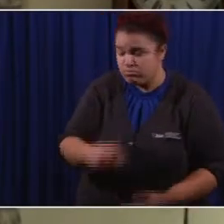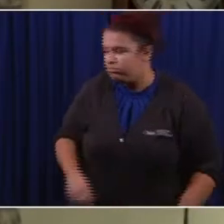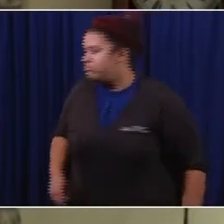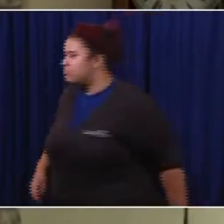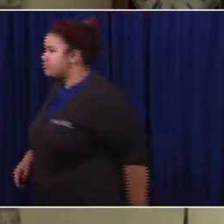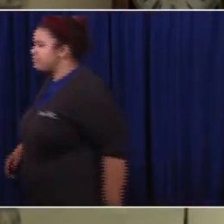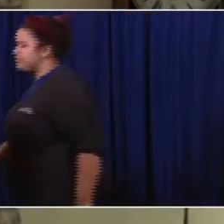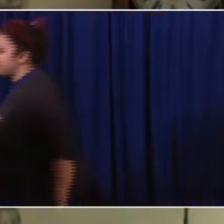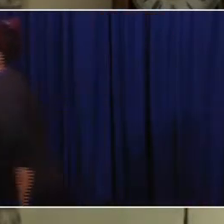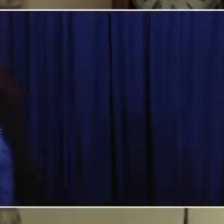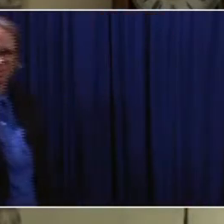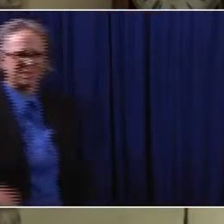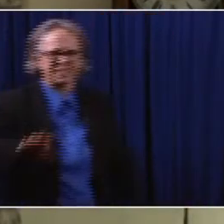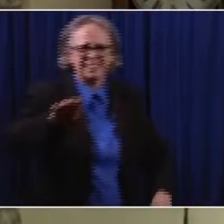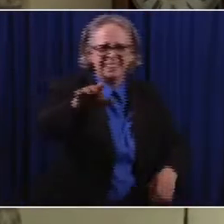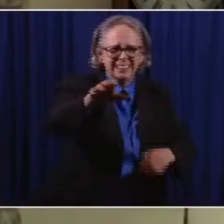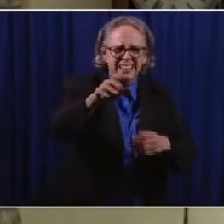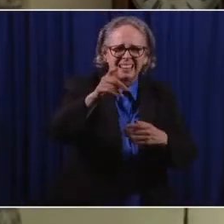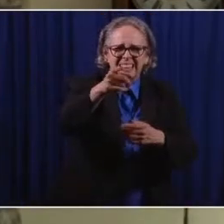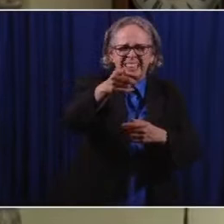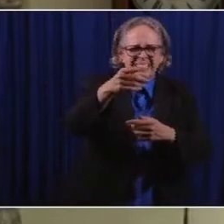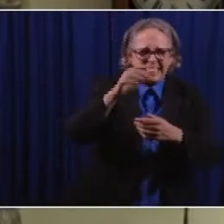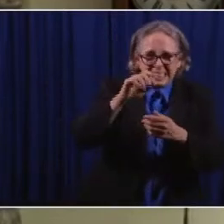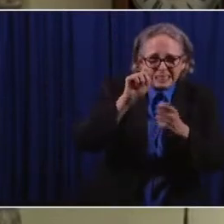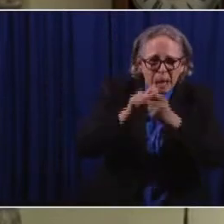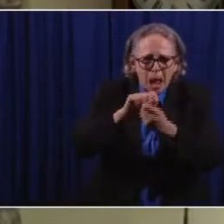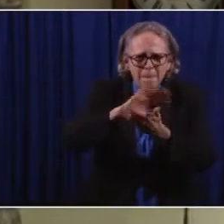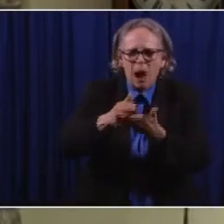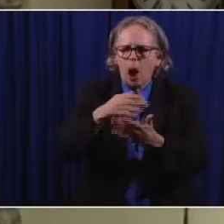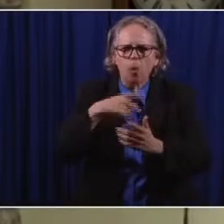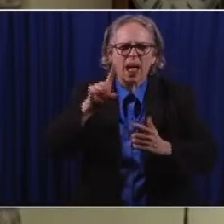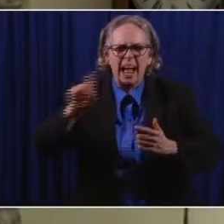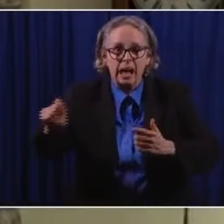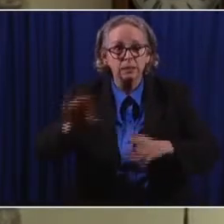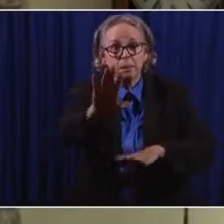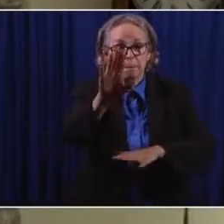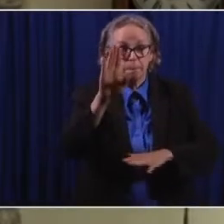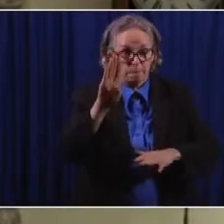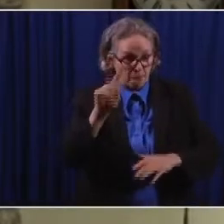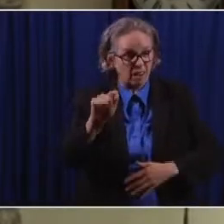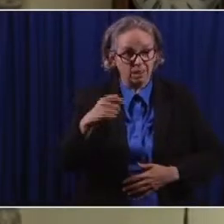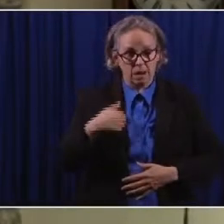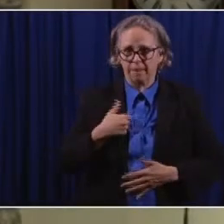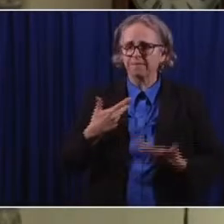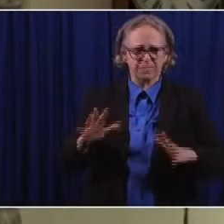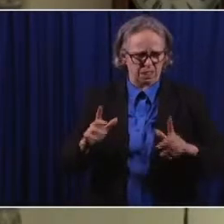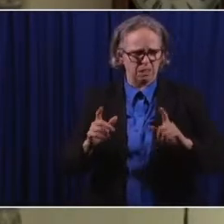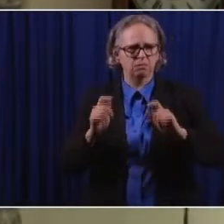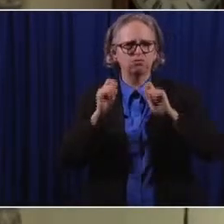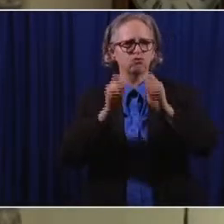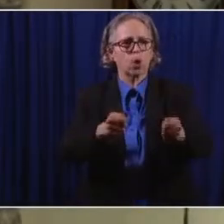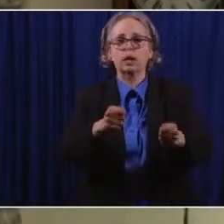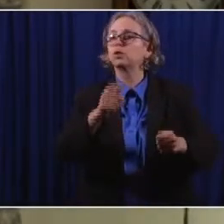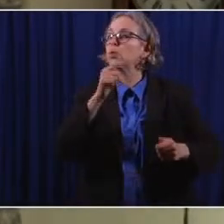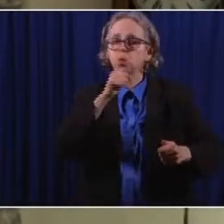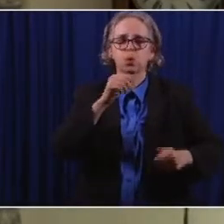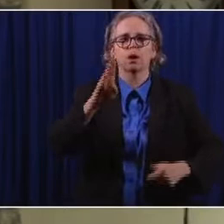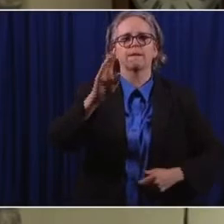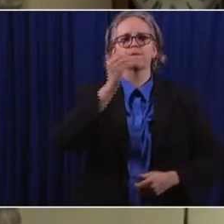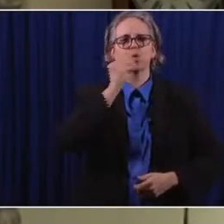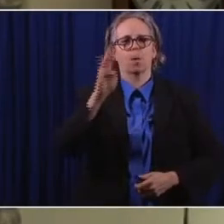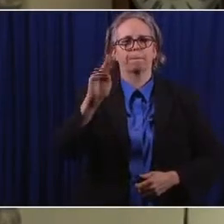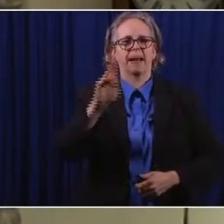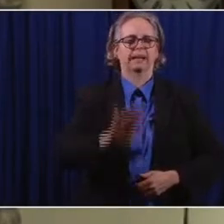I'll confirm that with Laurel and my team and make sure that we get you that